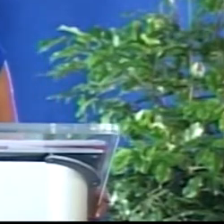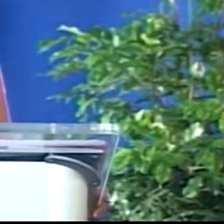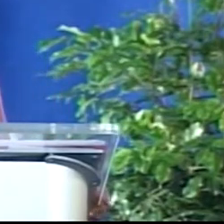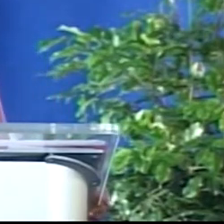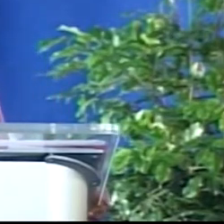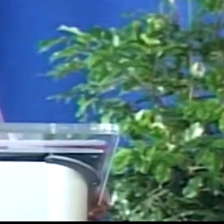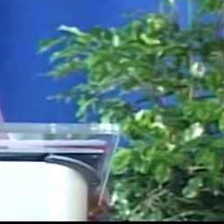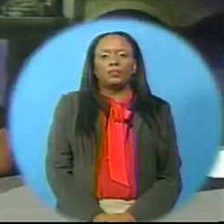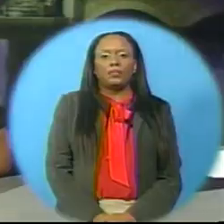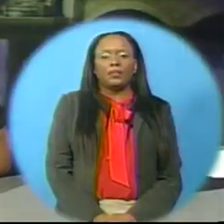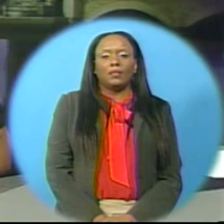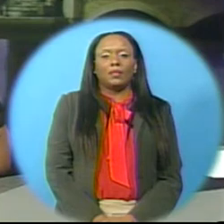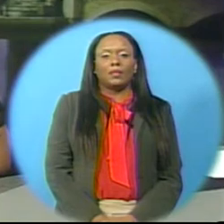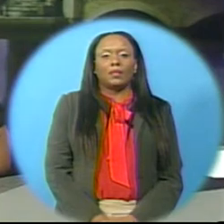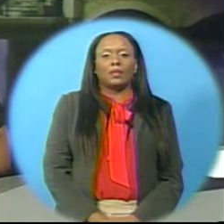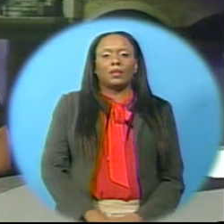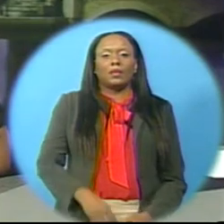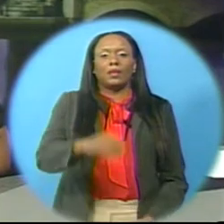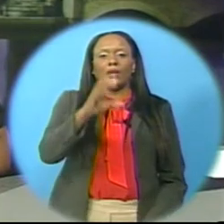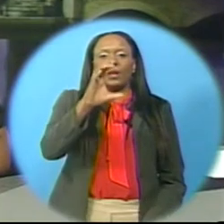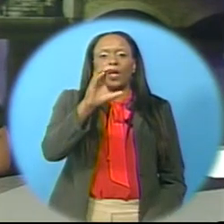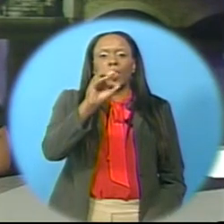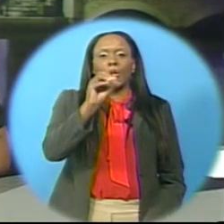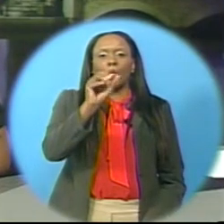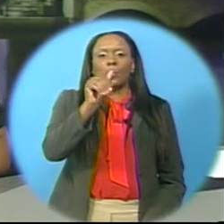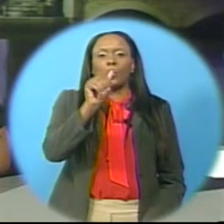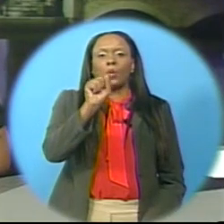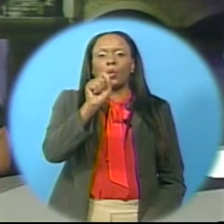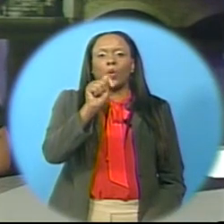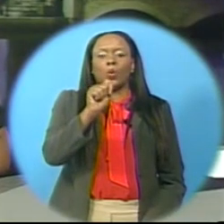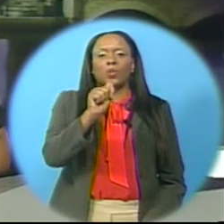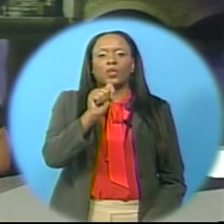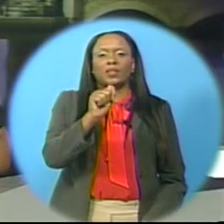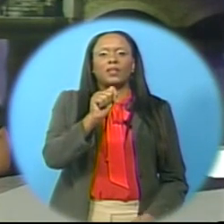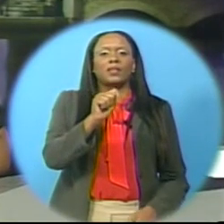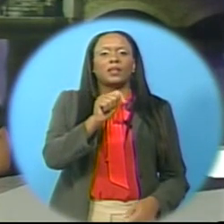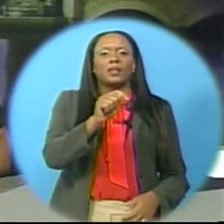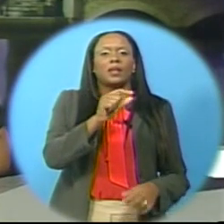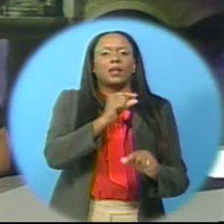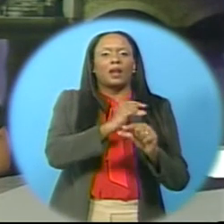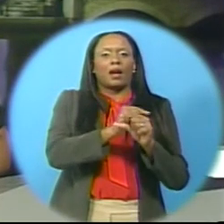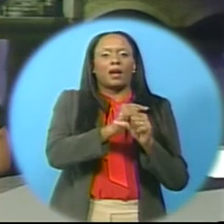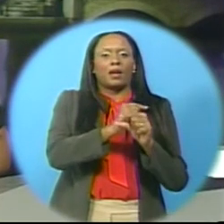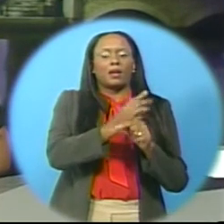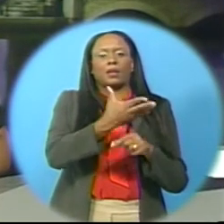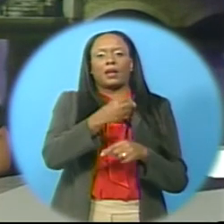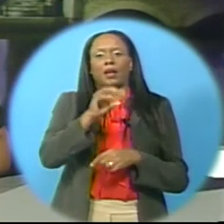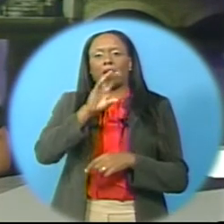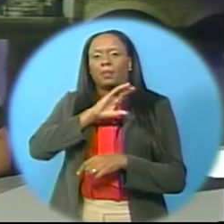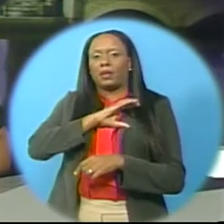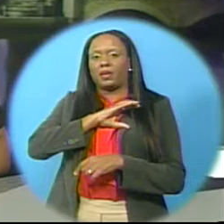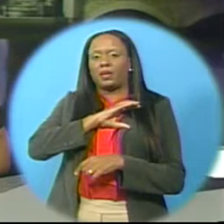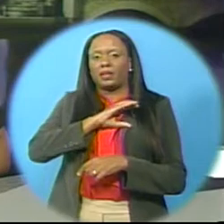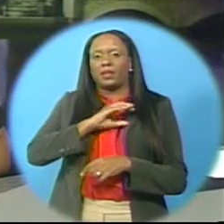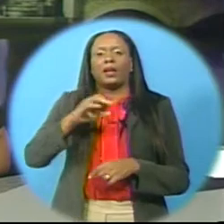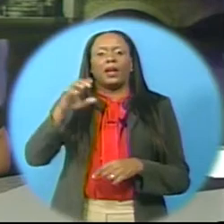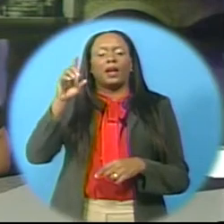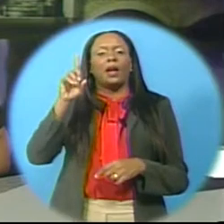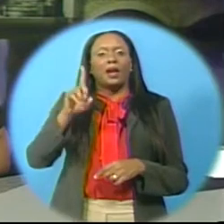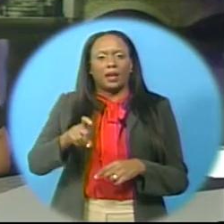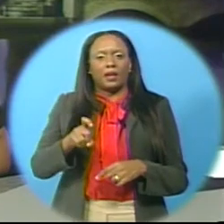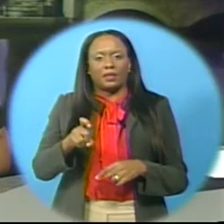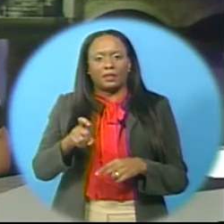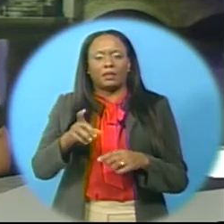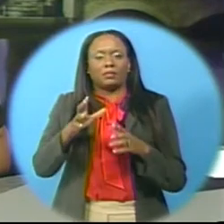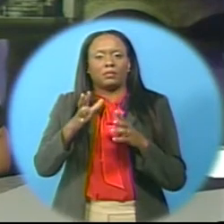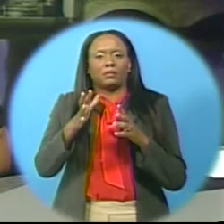be collected. Well, similar to how members of the Coast Guard and the police force had to undergo a vetting process, Barbados may have to